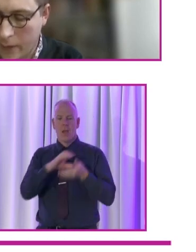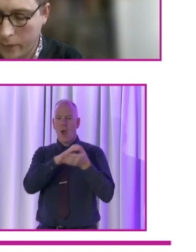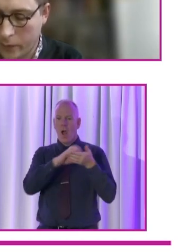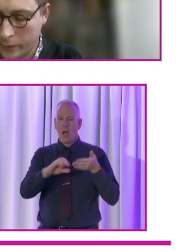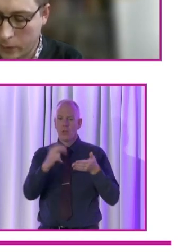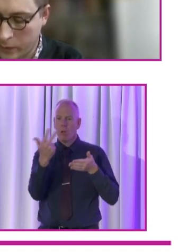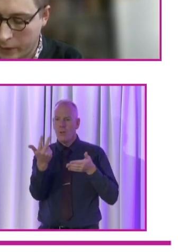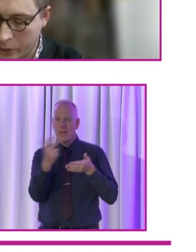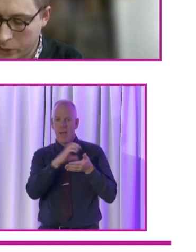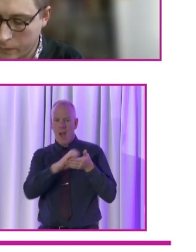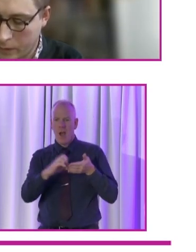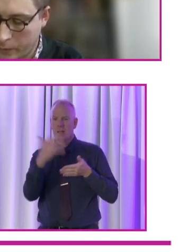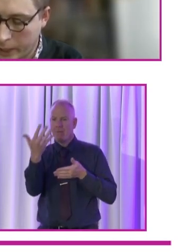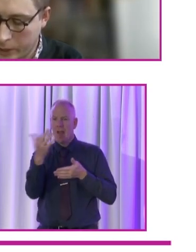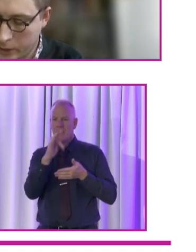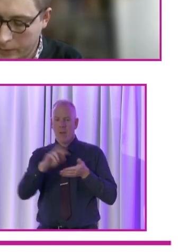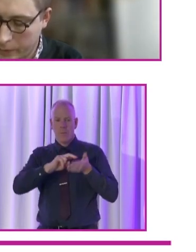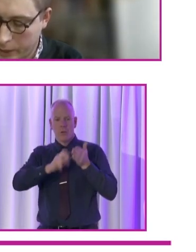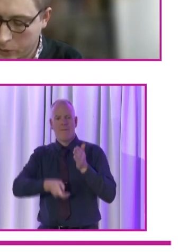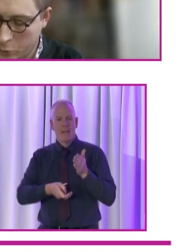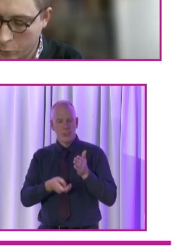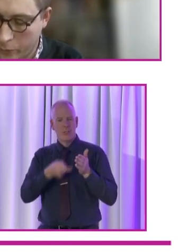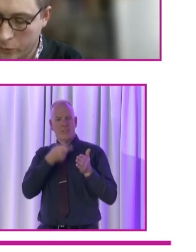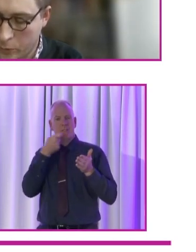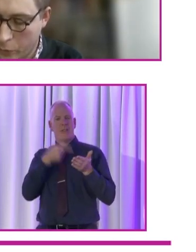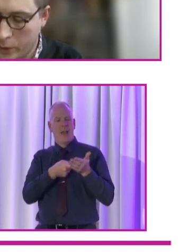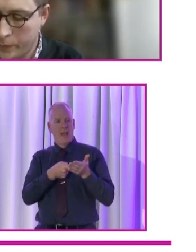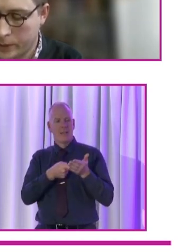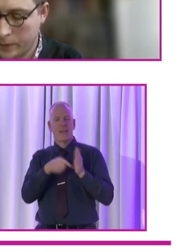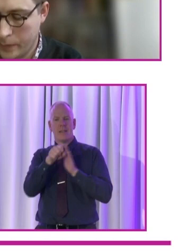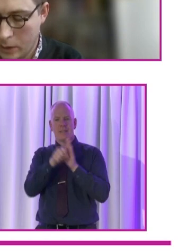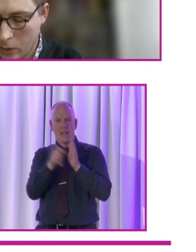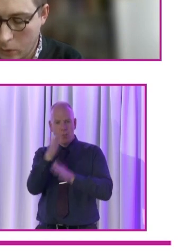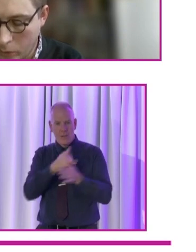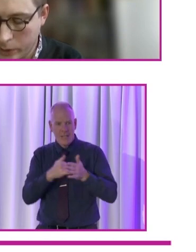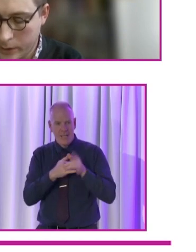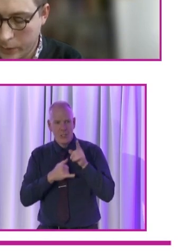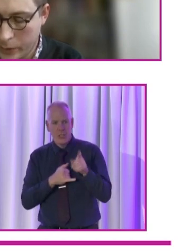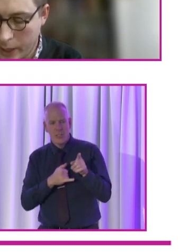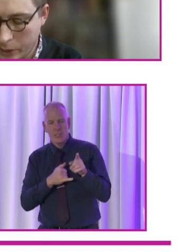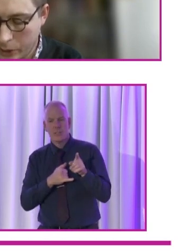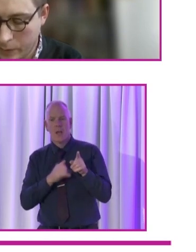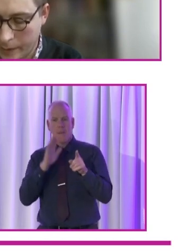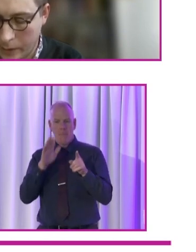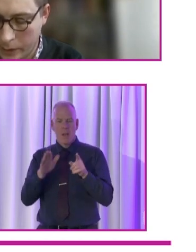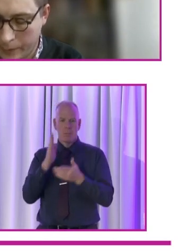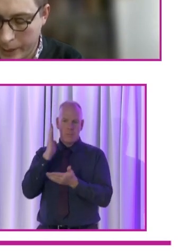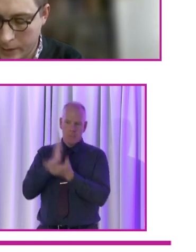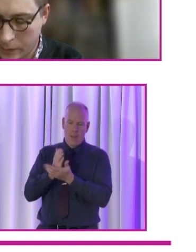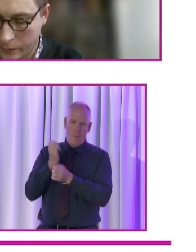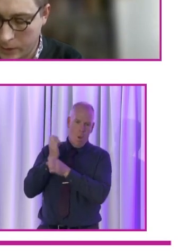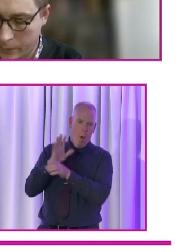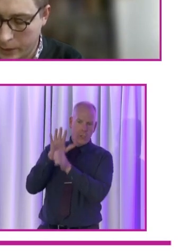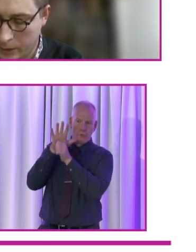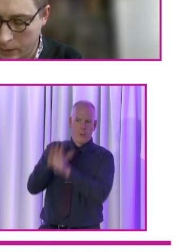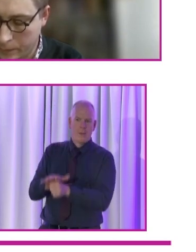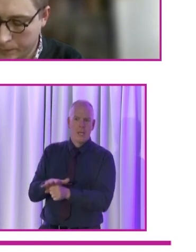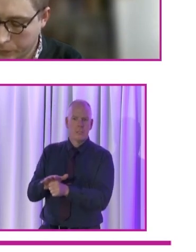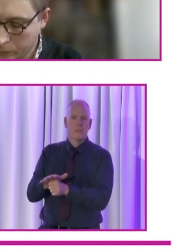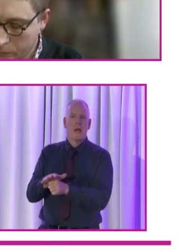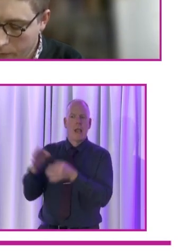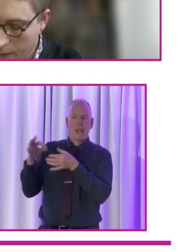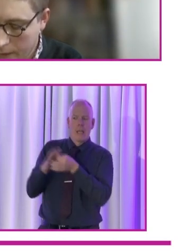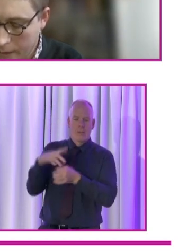and 5 of the Convention oblige state parties to prohibit all discrimination on the basis of